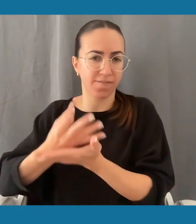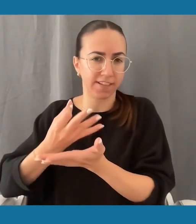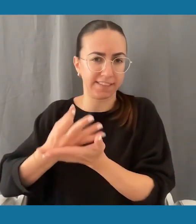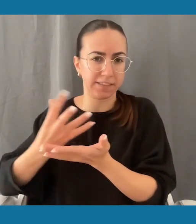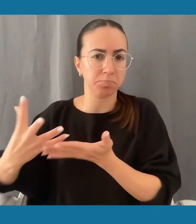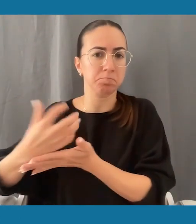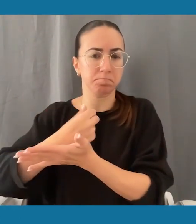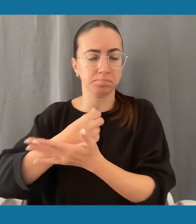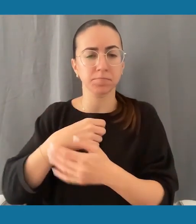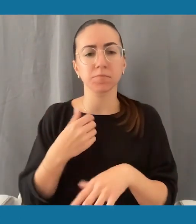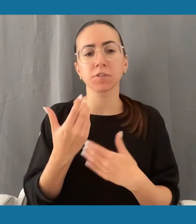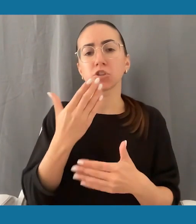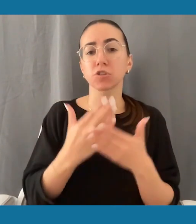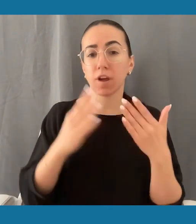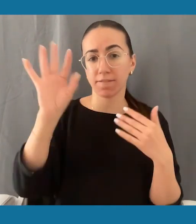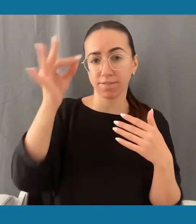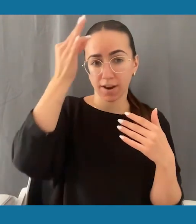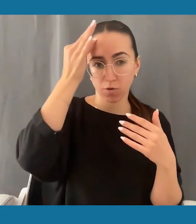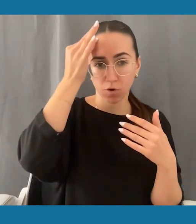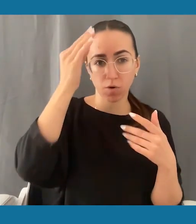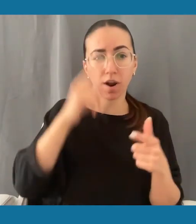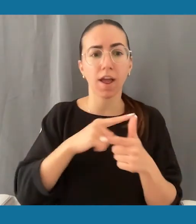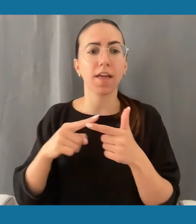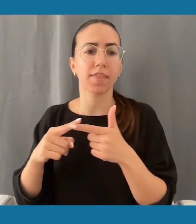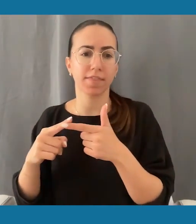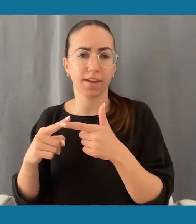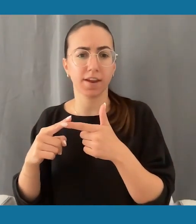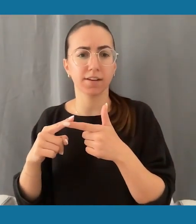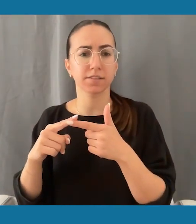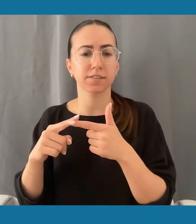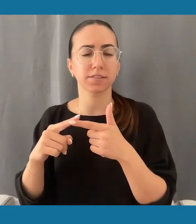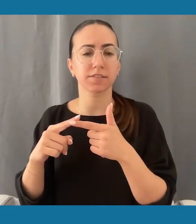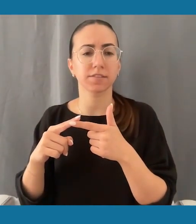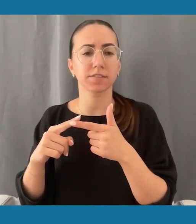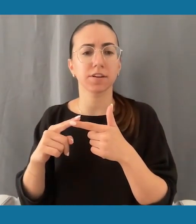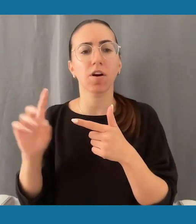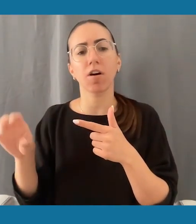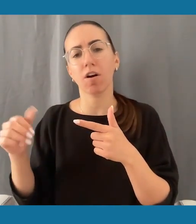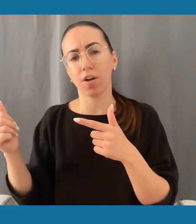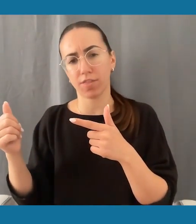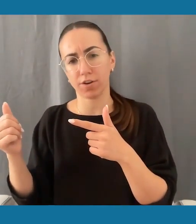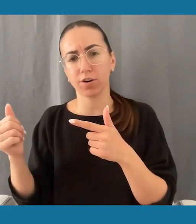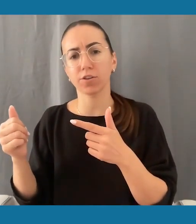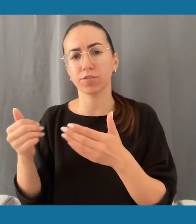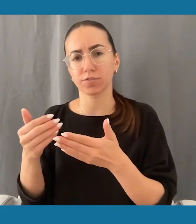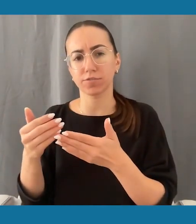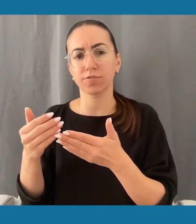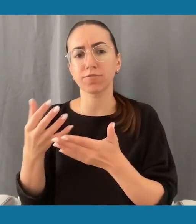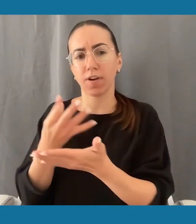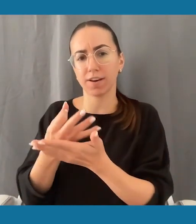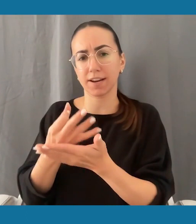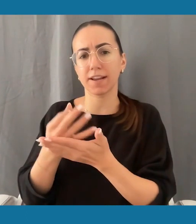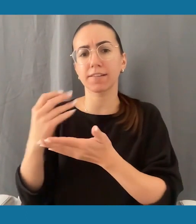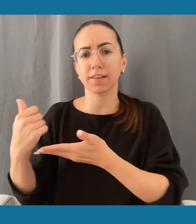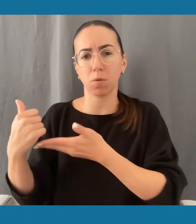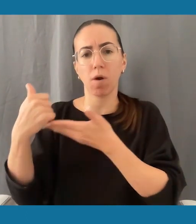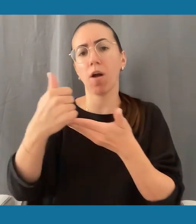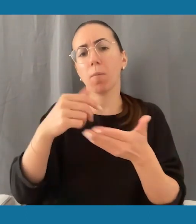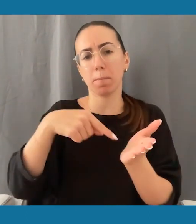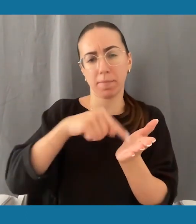some federal funding and there's some state funding that supplement the federal dollars that are used to pay for this